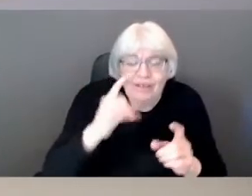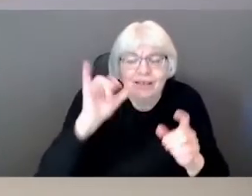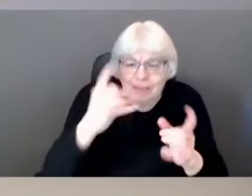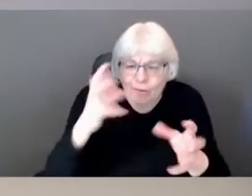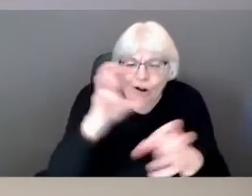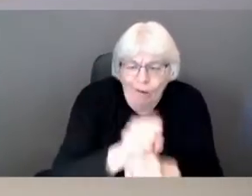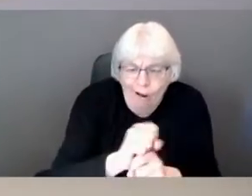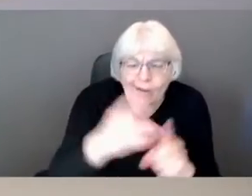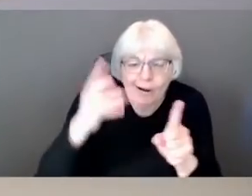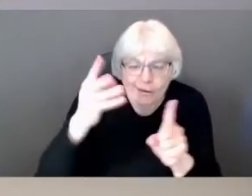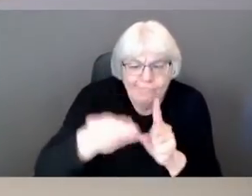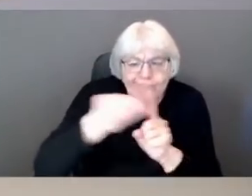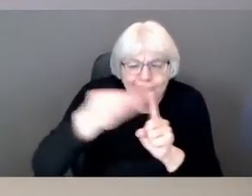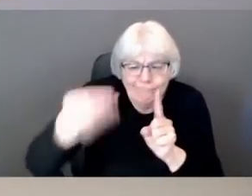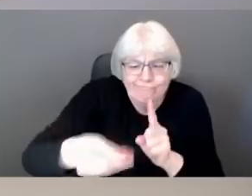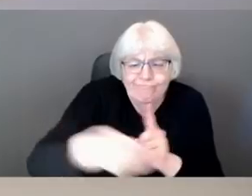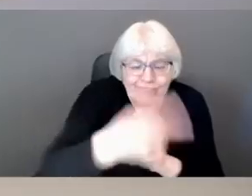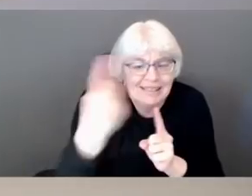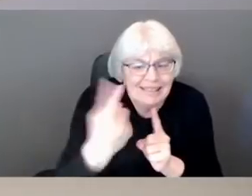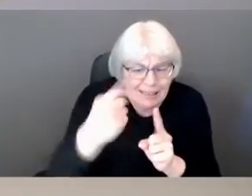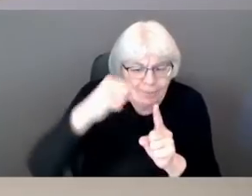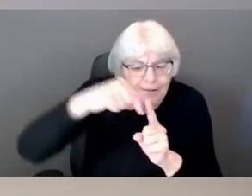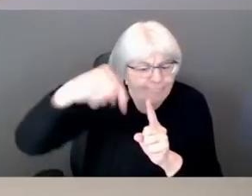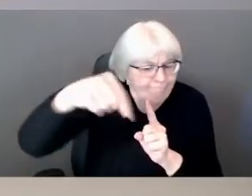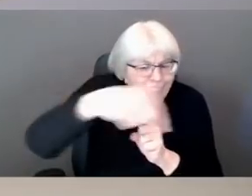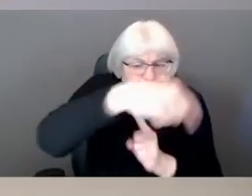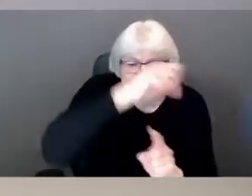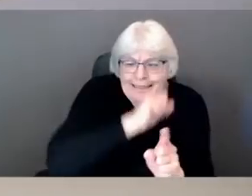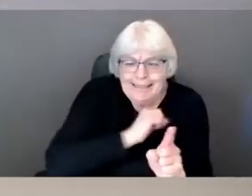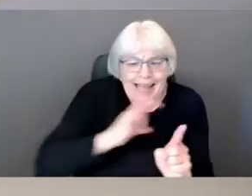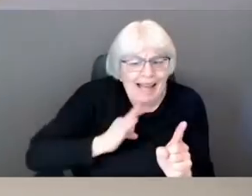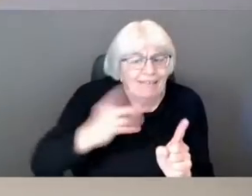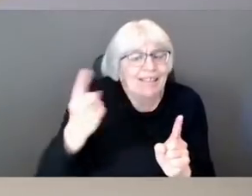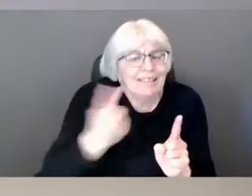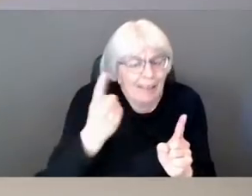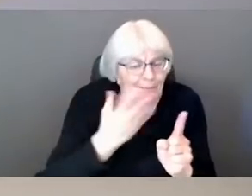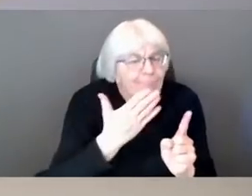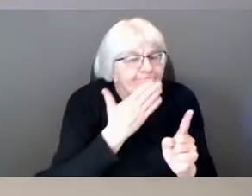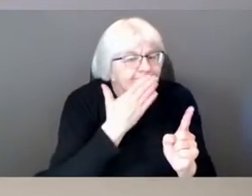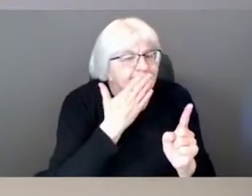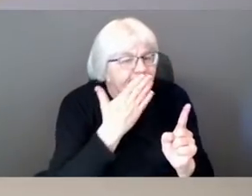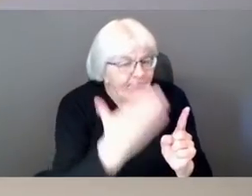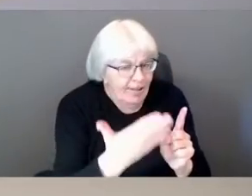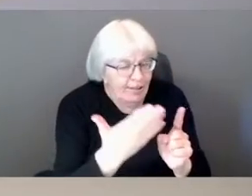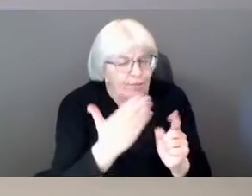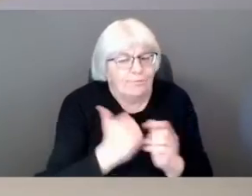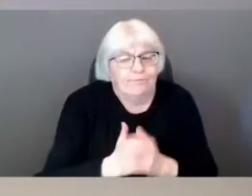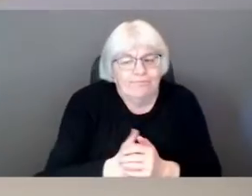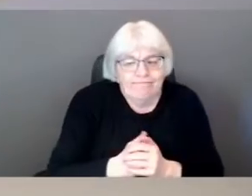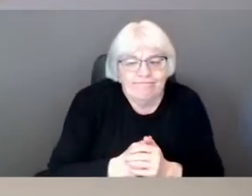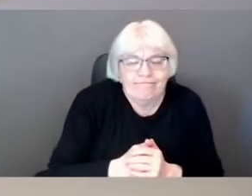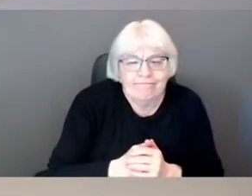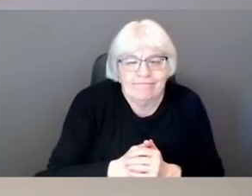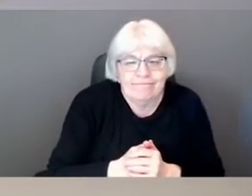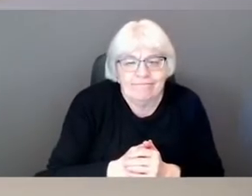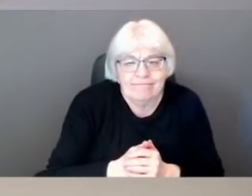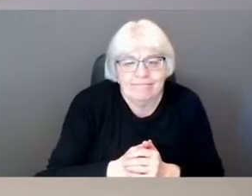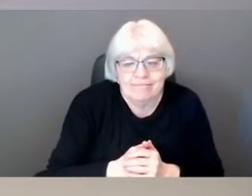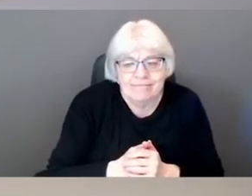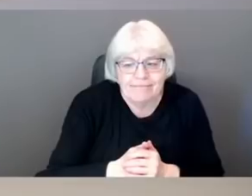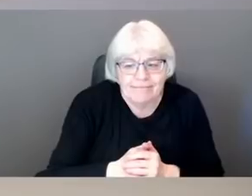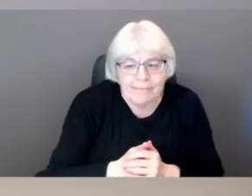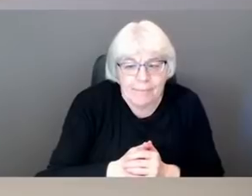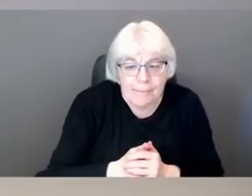staff. Thank you very much. You're welcome. Brittany from CBC. So my questions are